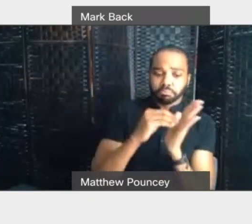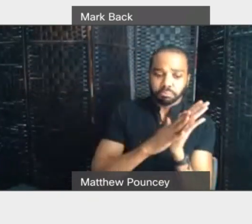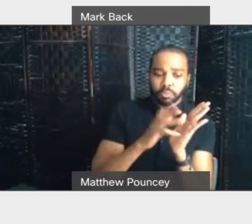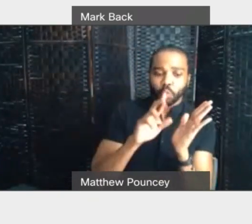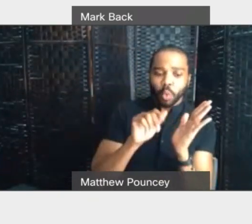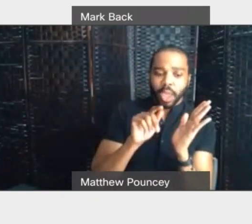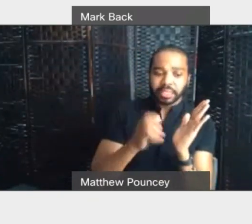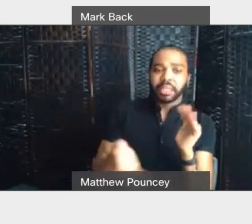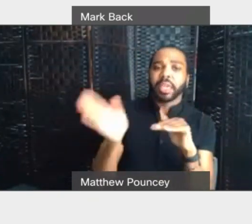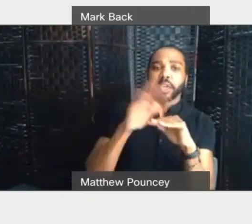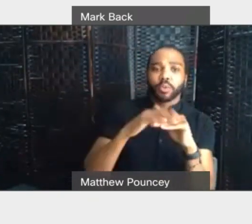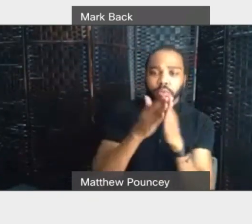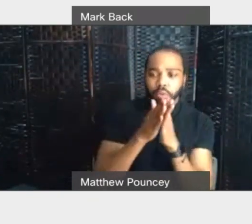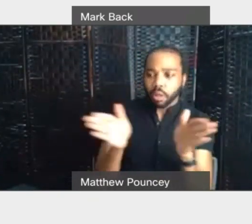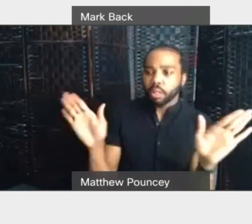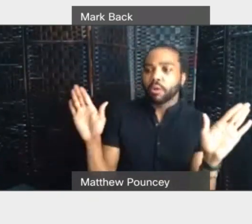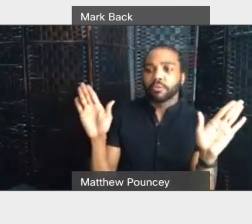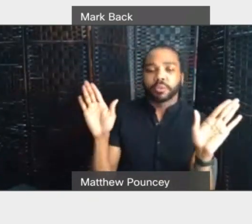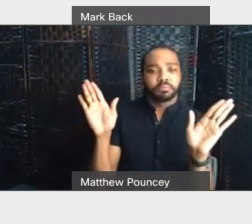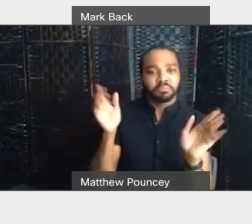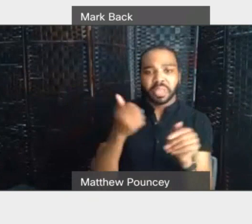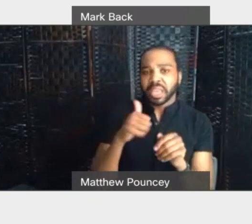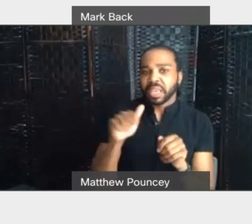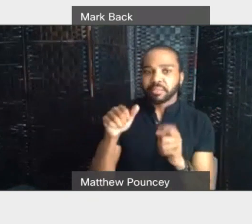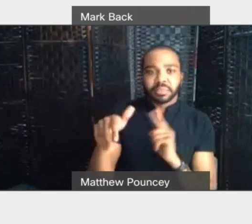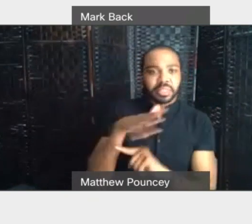increased across the board in all setting types.